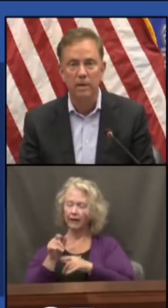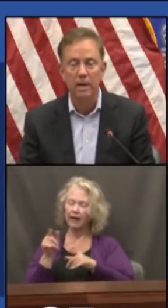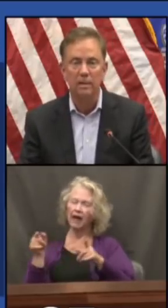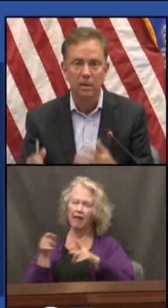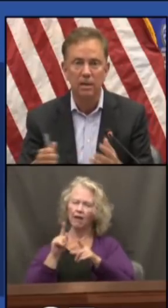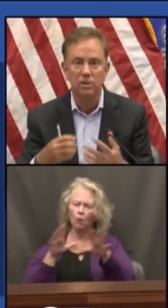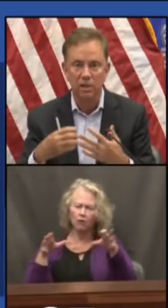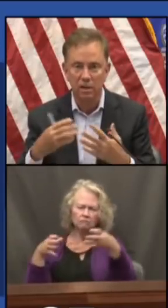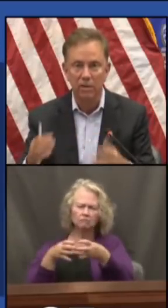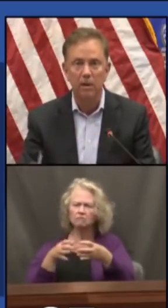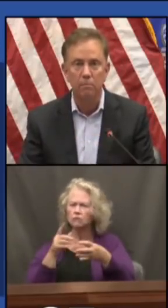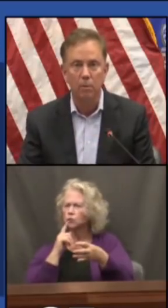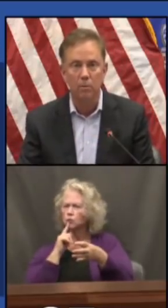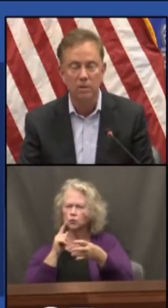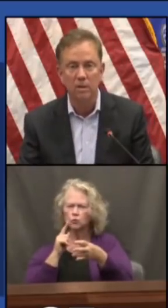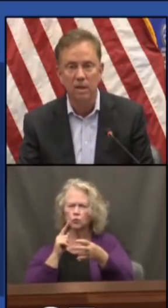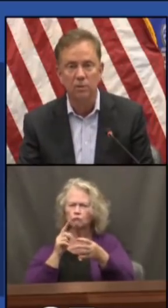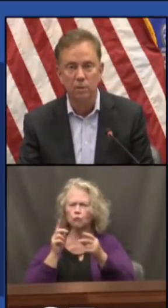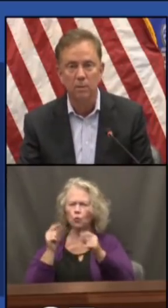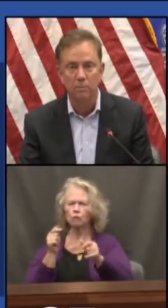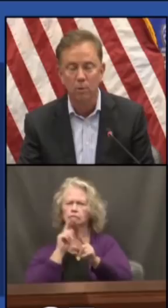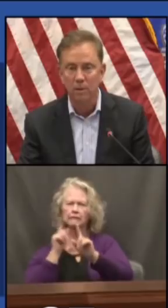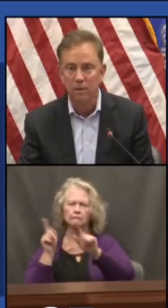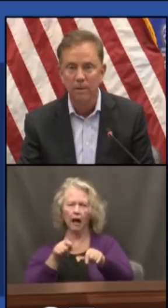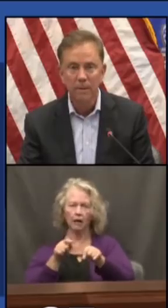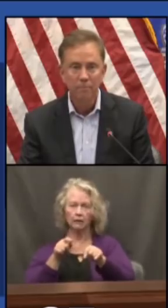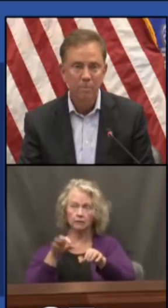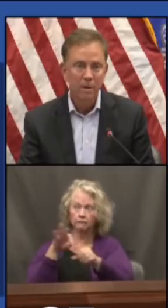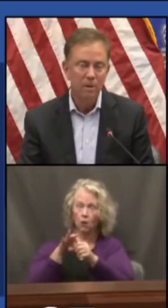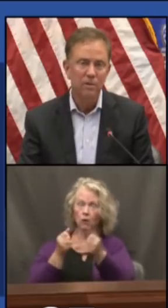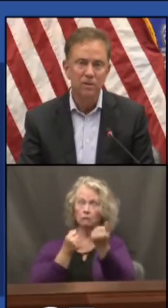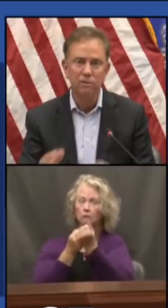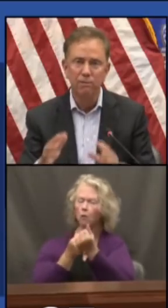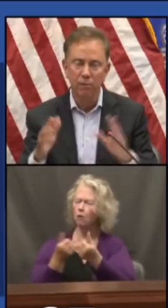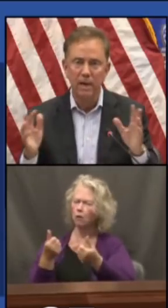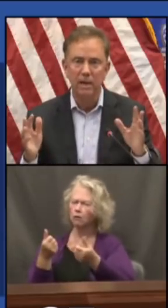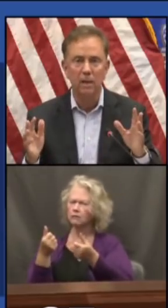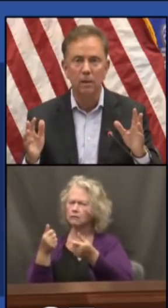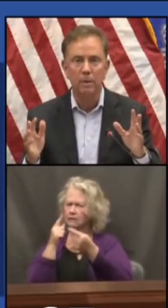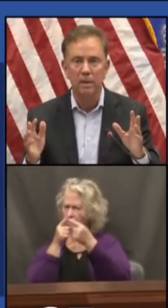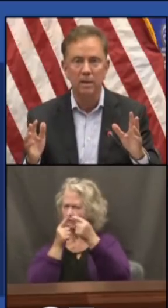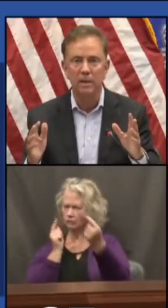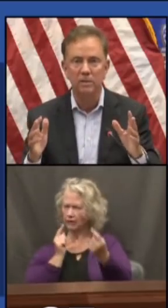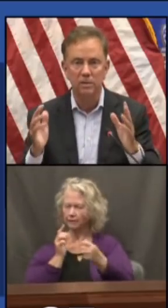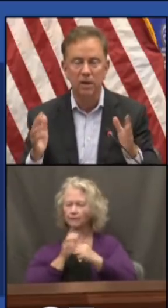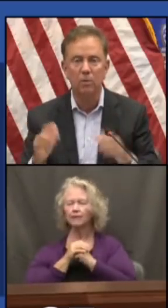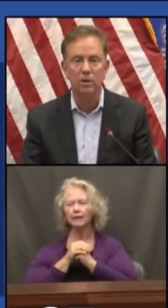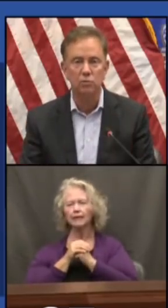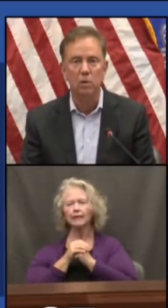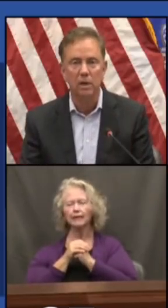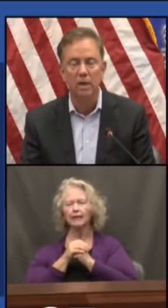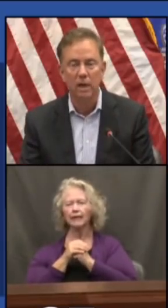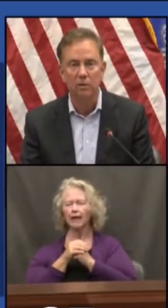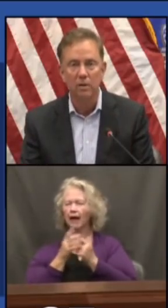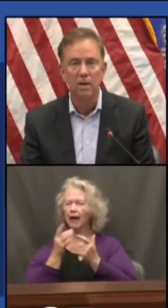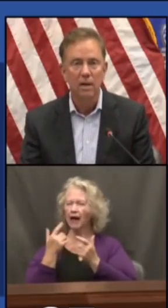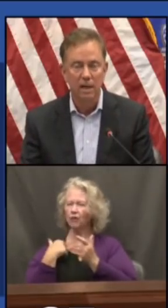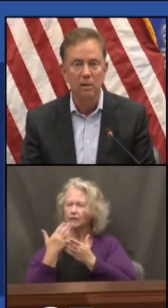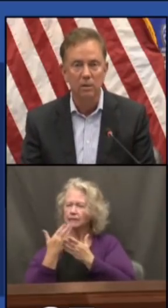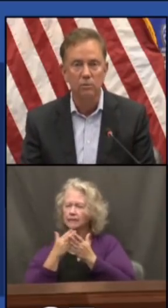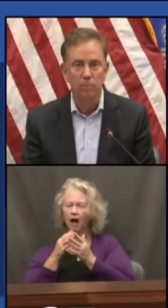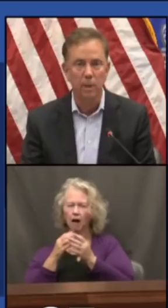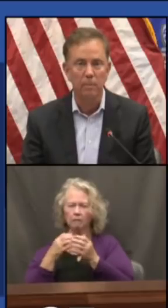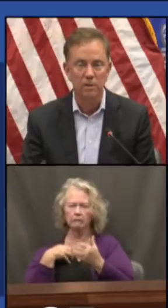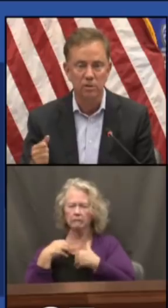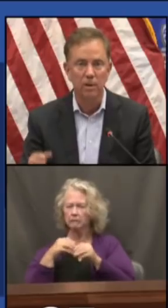so we get the legislative input, which I think is really important. Things are fraying a little bit at the edges. I want us working together, and